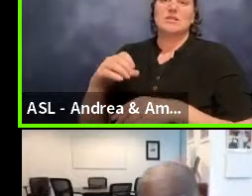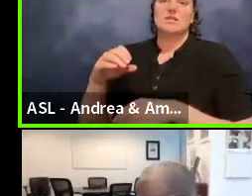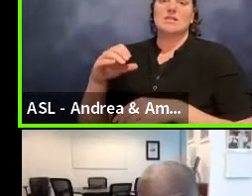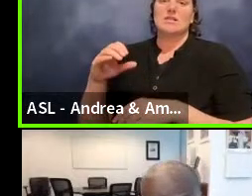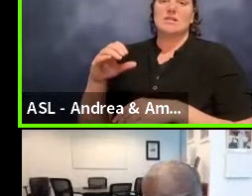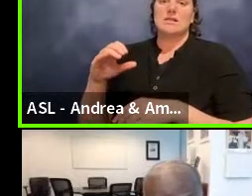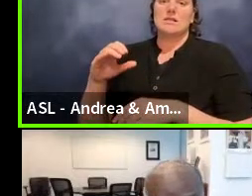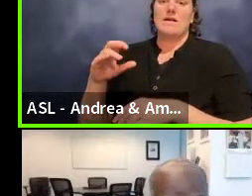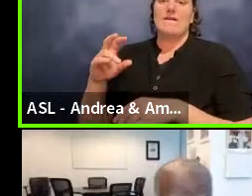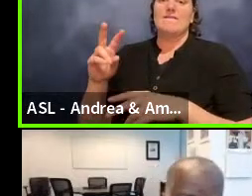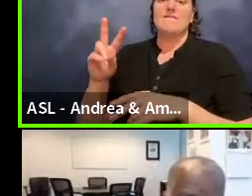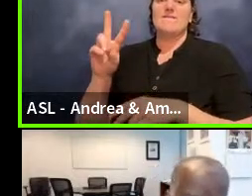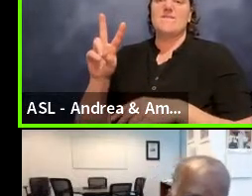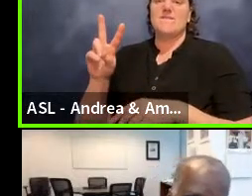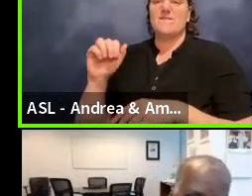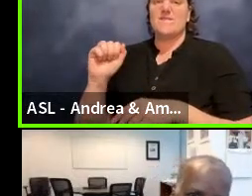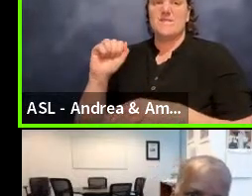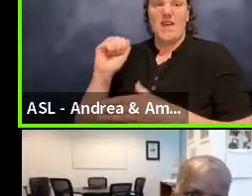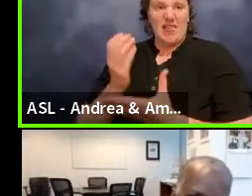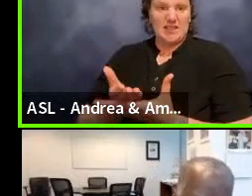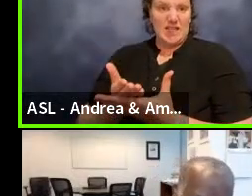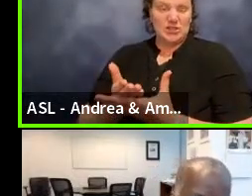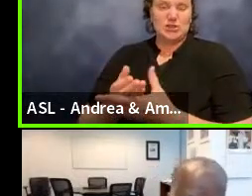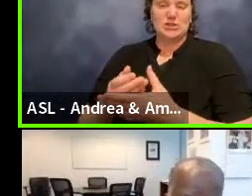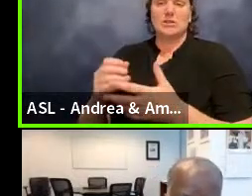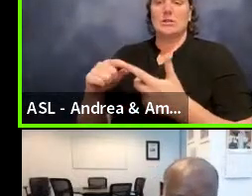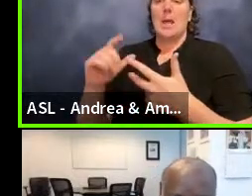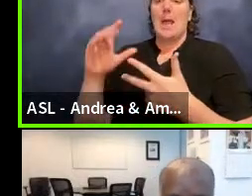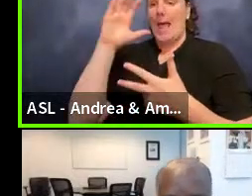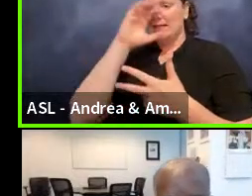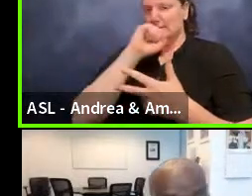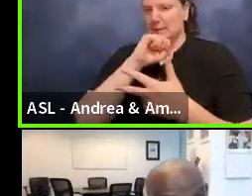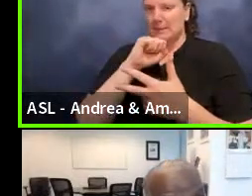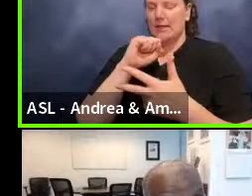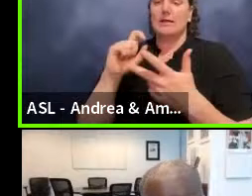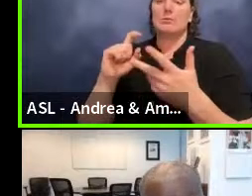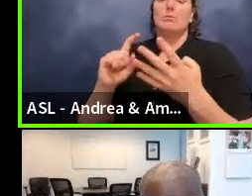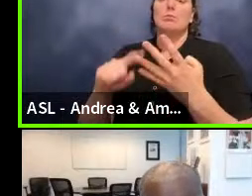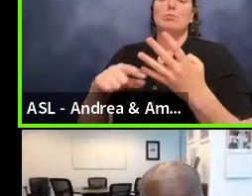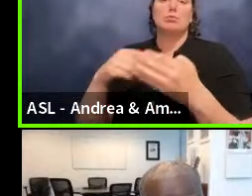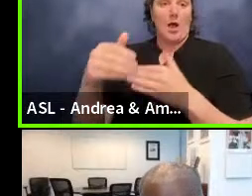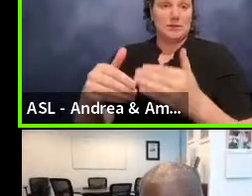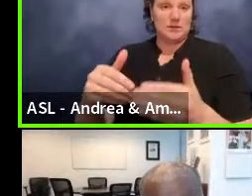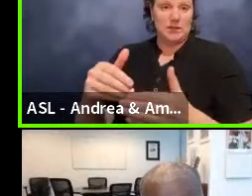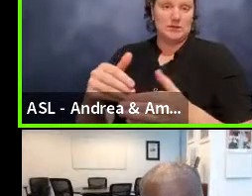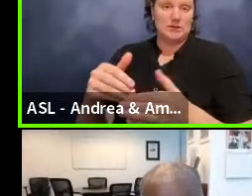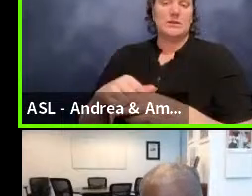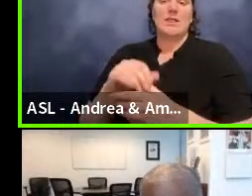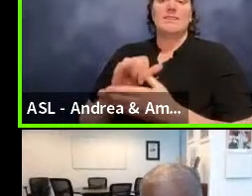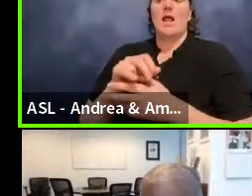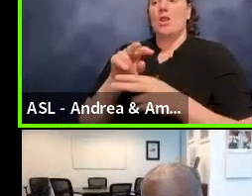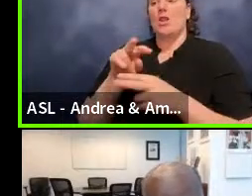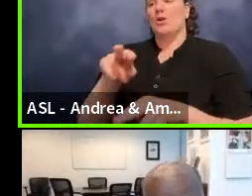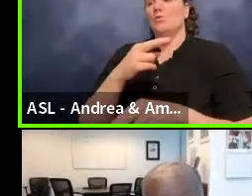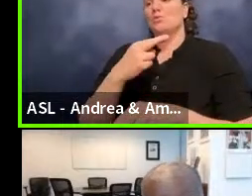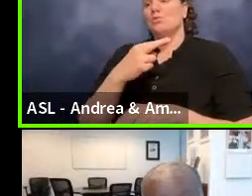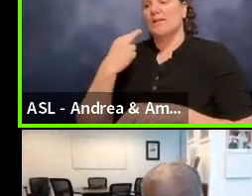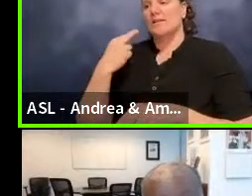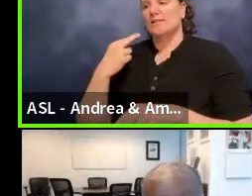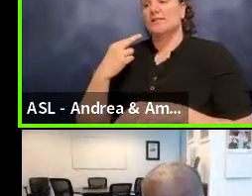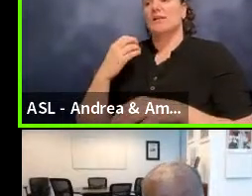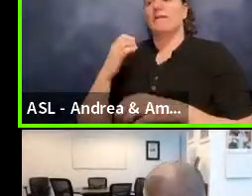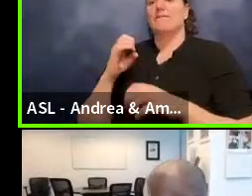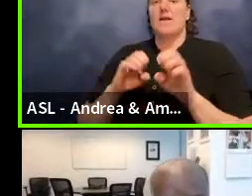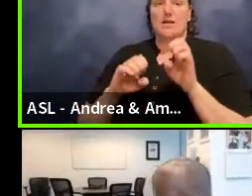cost validation estimating process that looks at risk and evaluates and puts